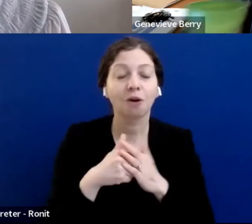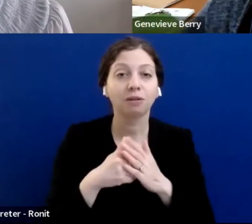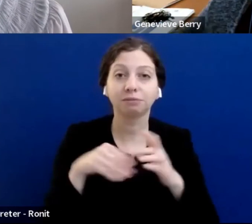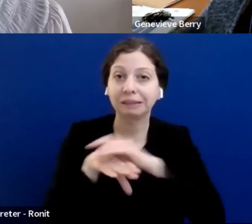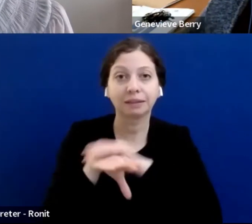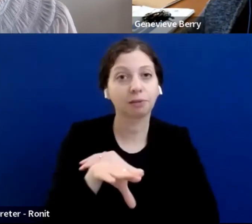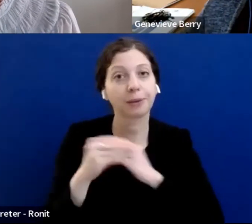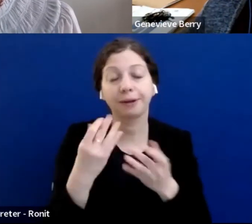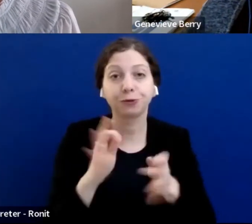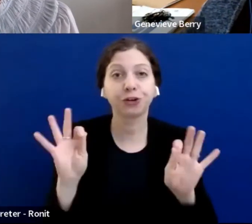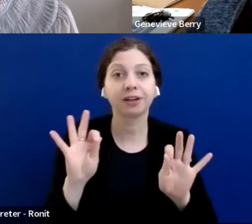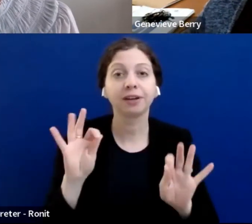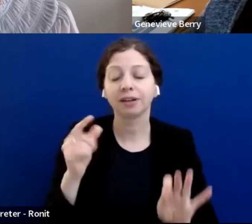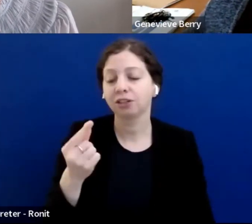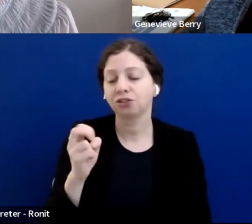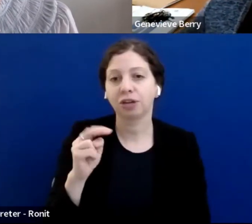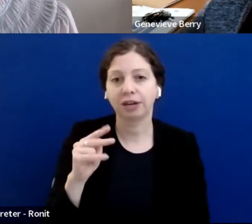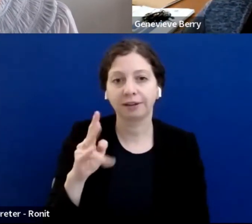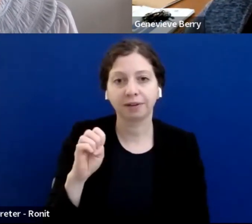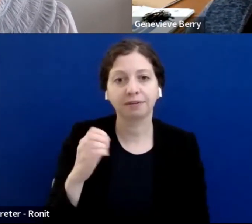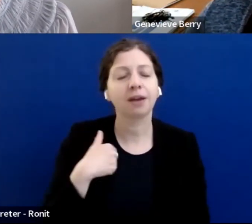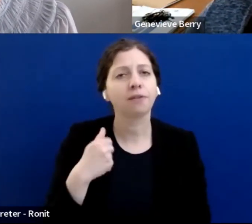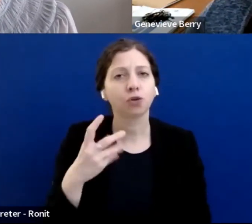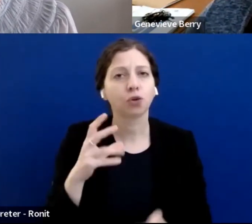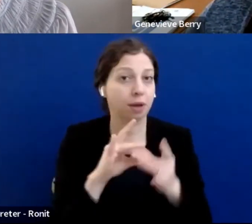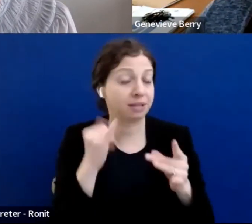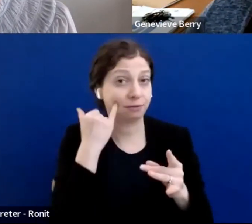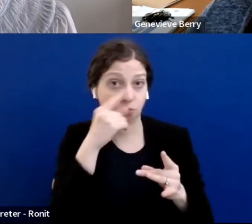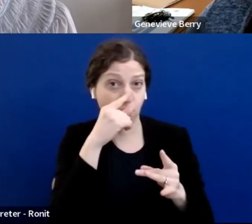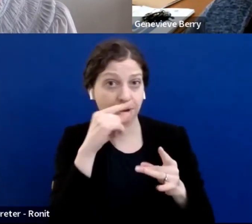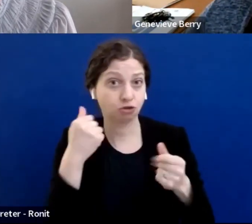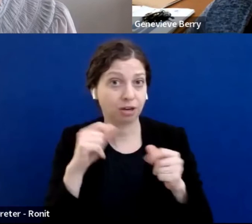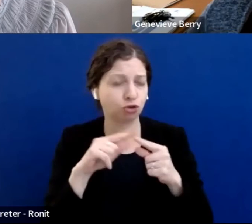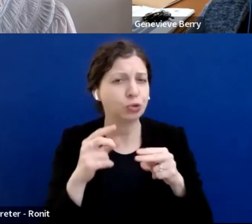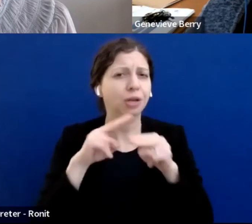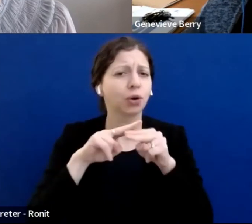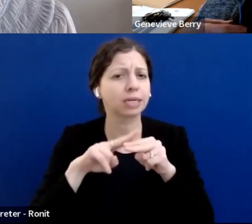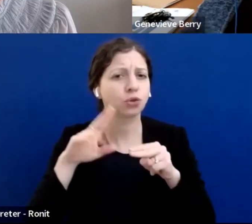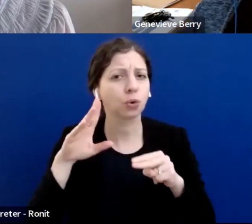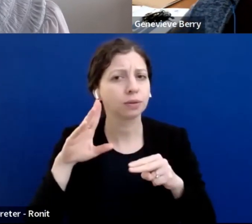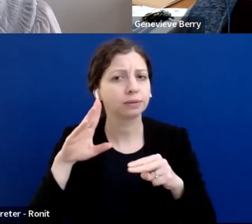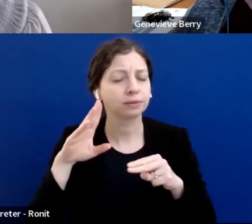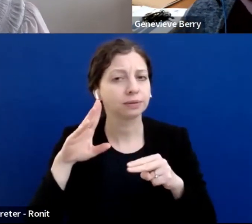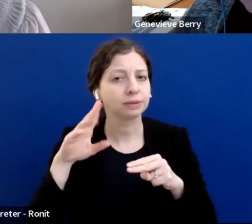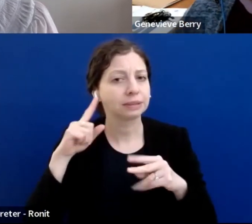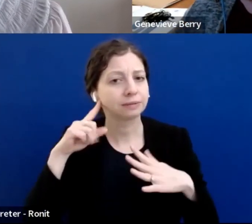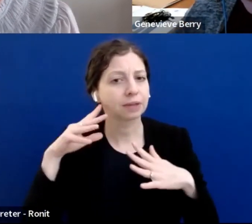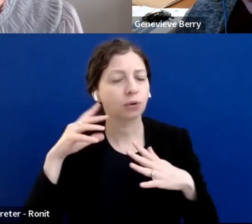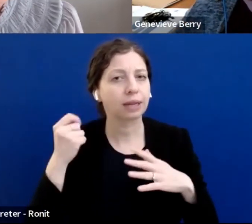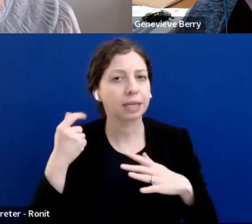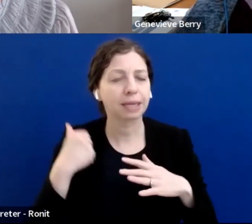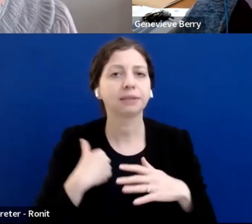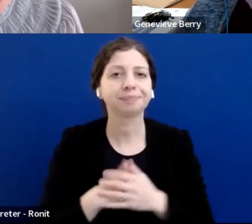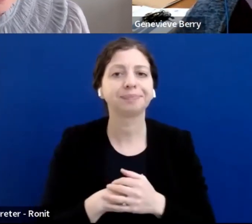and free. And Genevieve, I got a couple comments. If you don't mind just trying to increase your volume just a smidge, that might help me